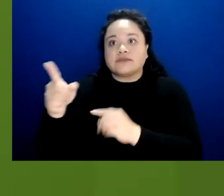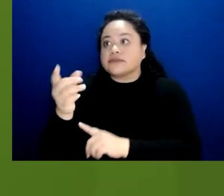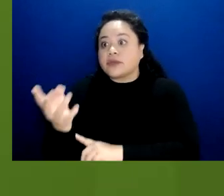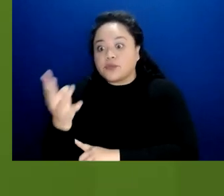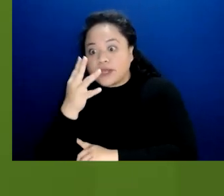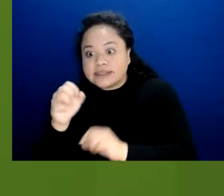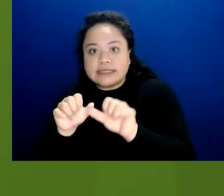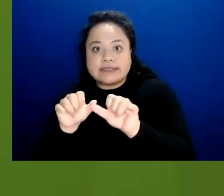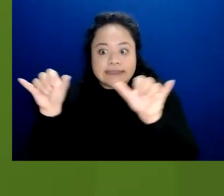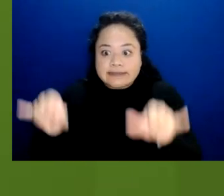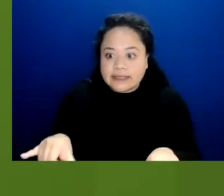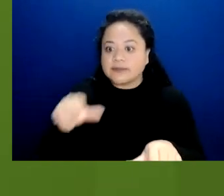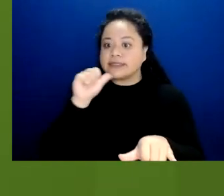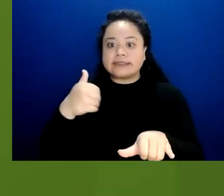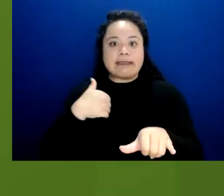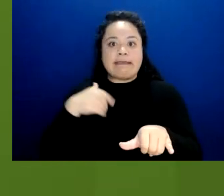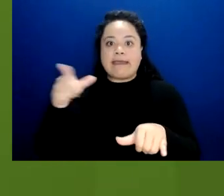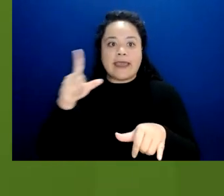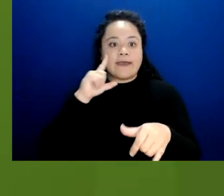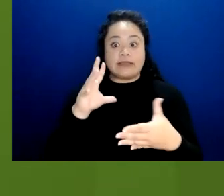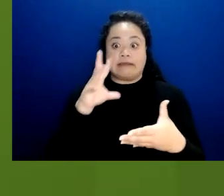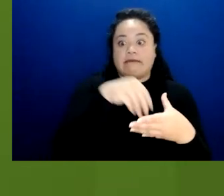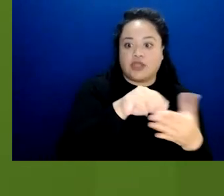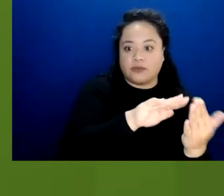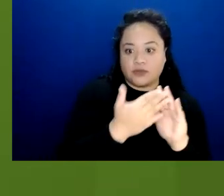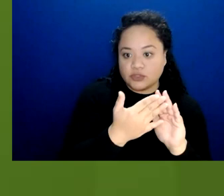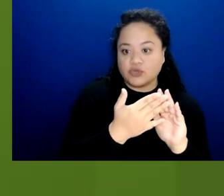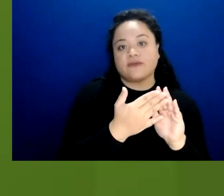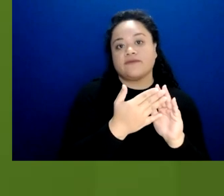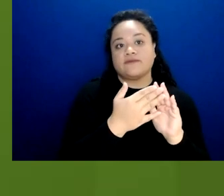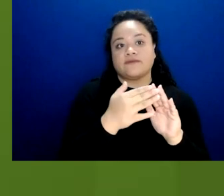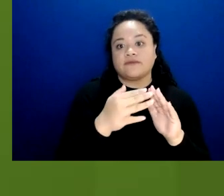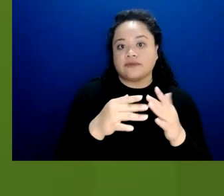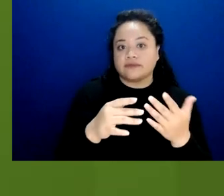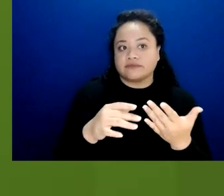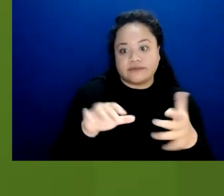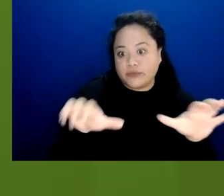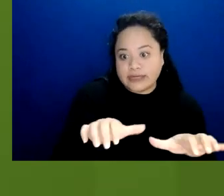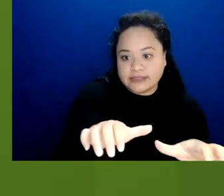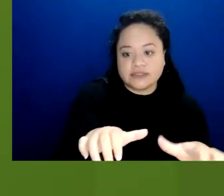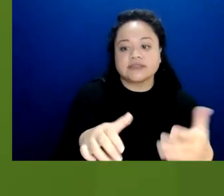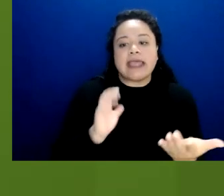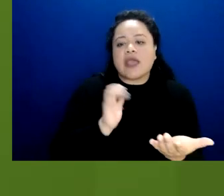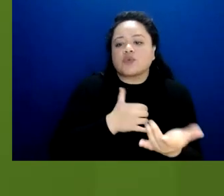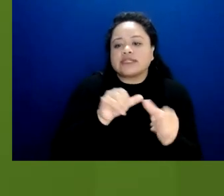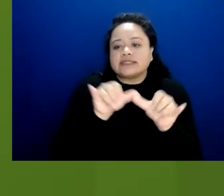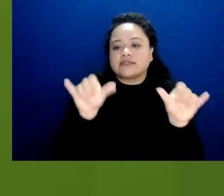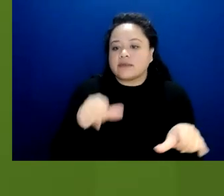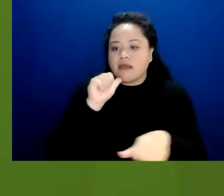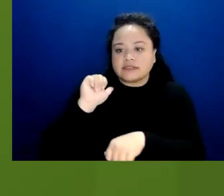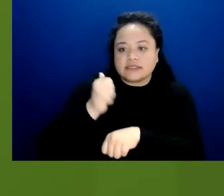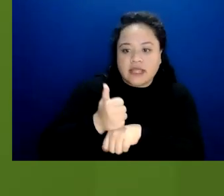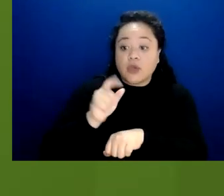we don't have restorative practices and our system. That's kind of what you were getting at, Will, of like our systems are not set up to have there be anything besides